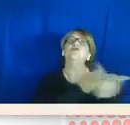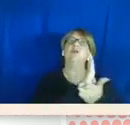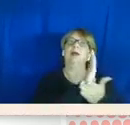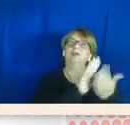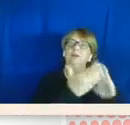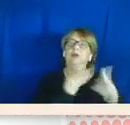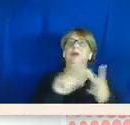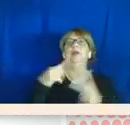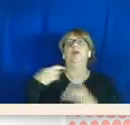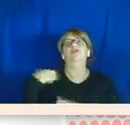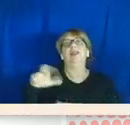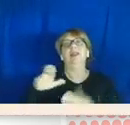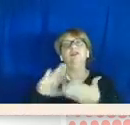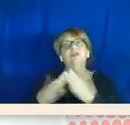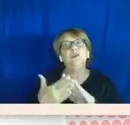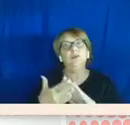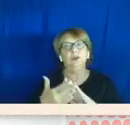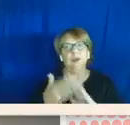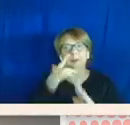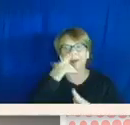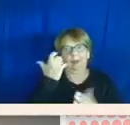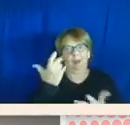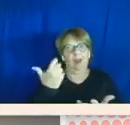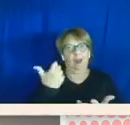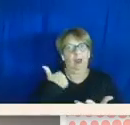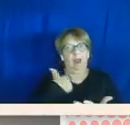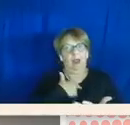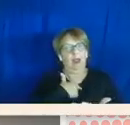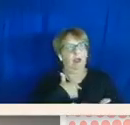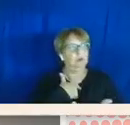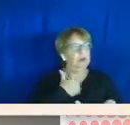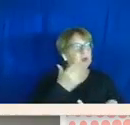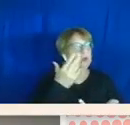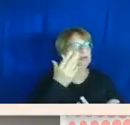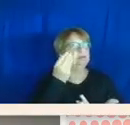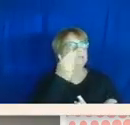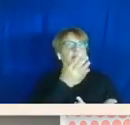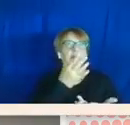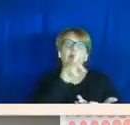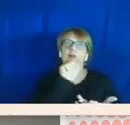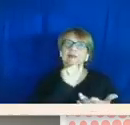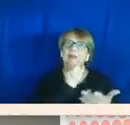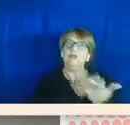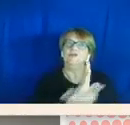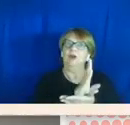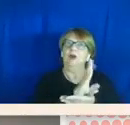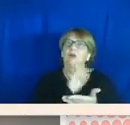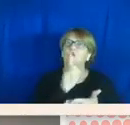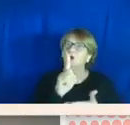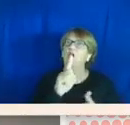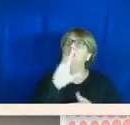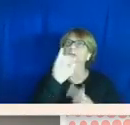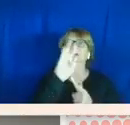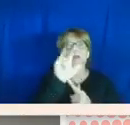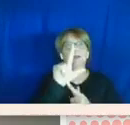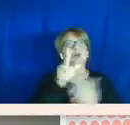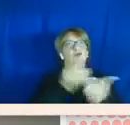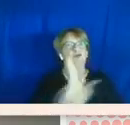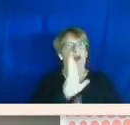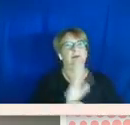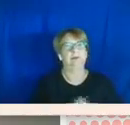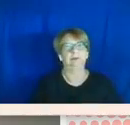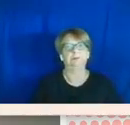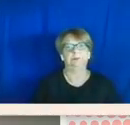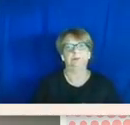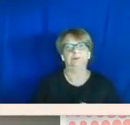community because we were saying that disability rights are civil rights. There was a